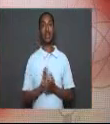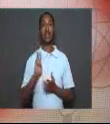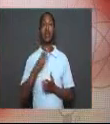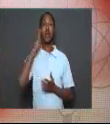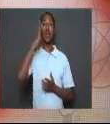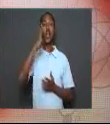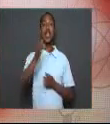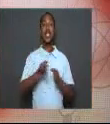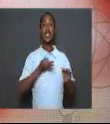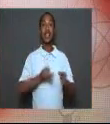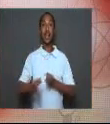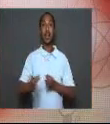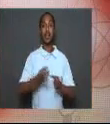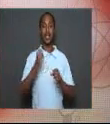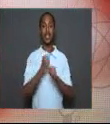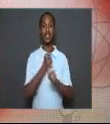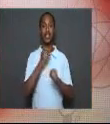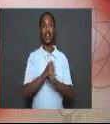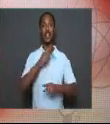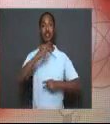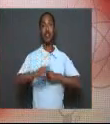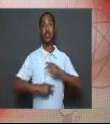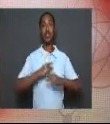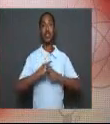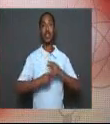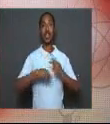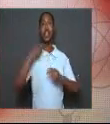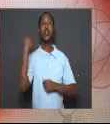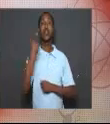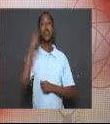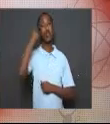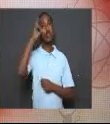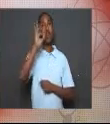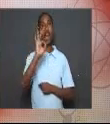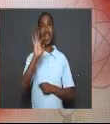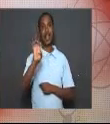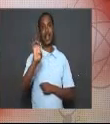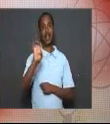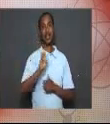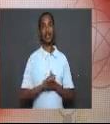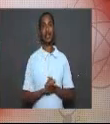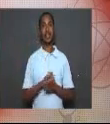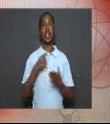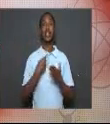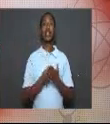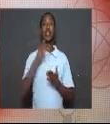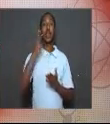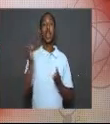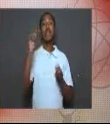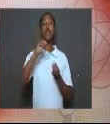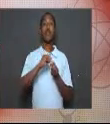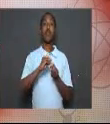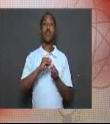will describe the extraction process used for iron. This will involve